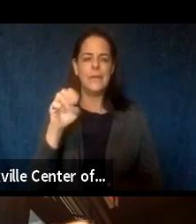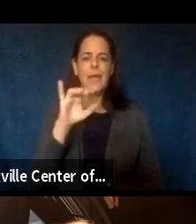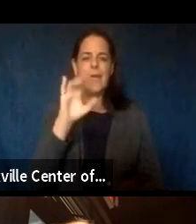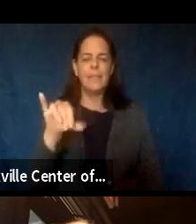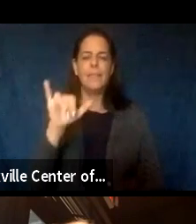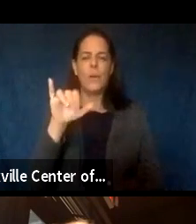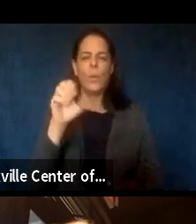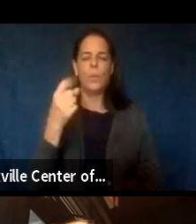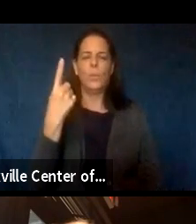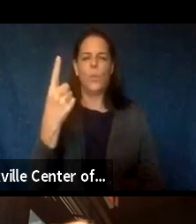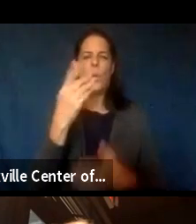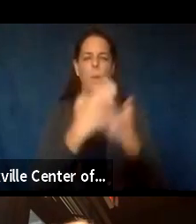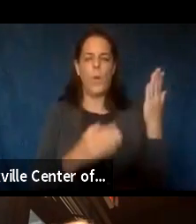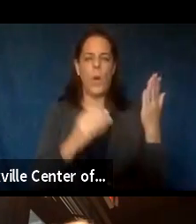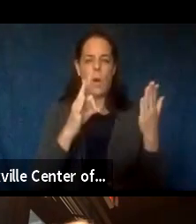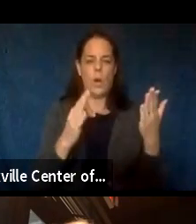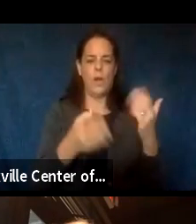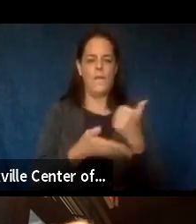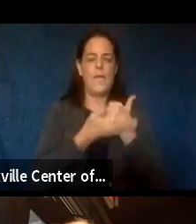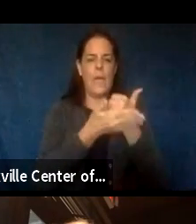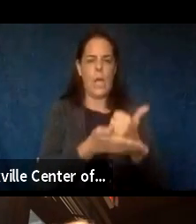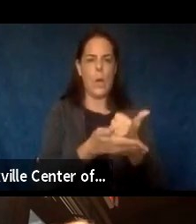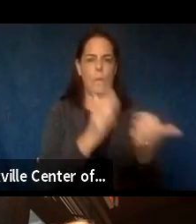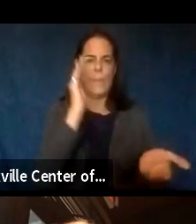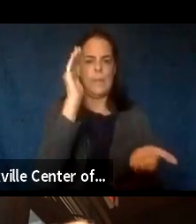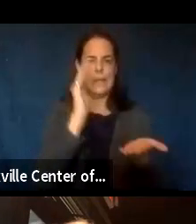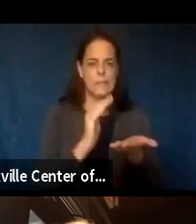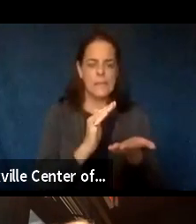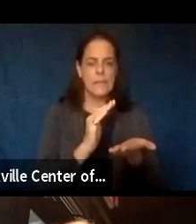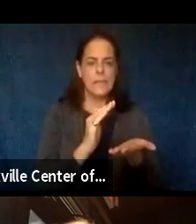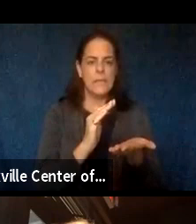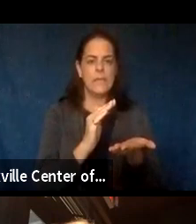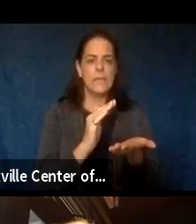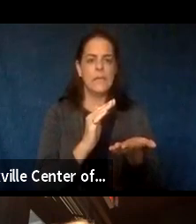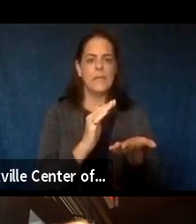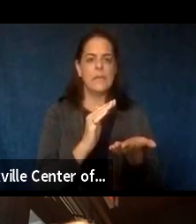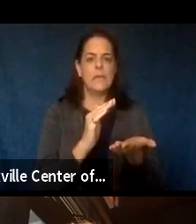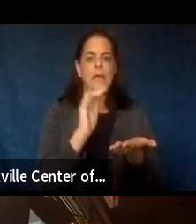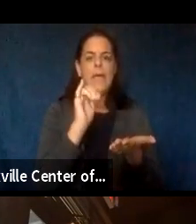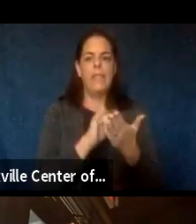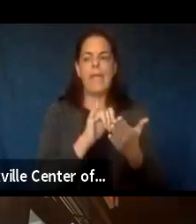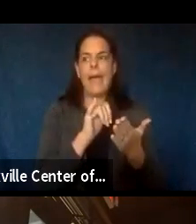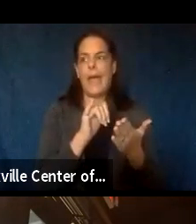piece of helping mitigate the very quick